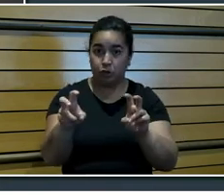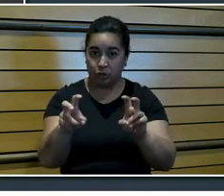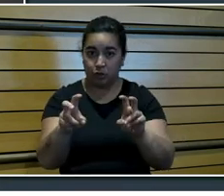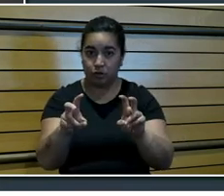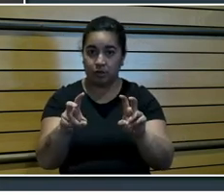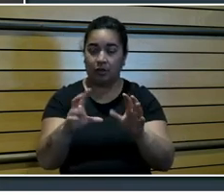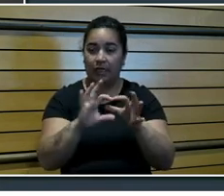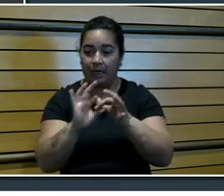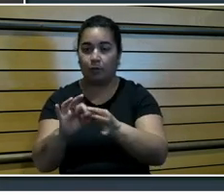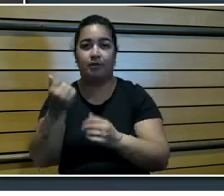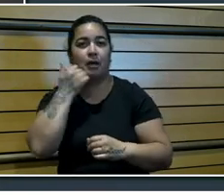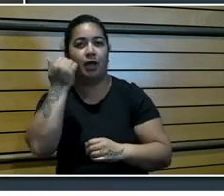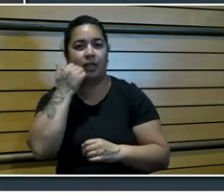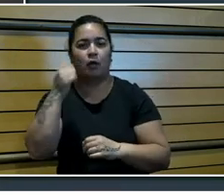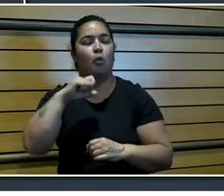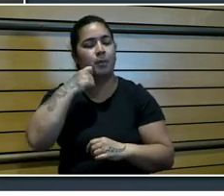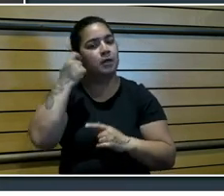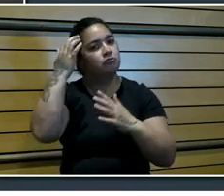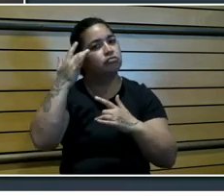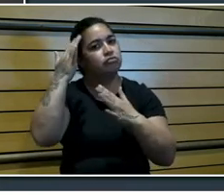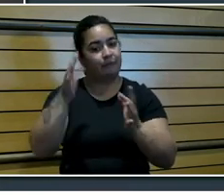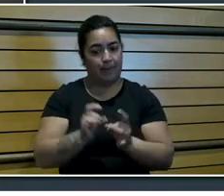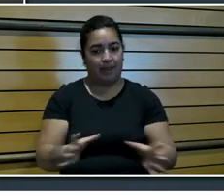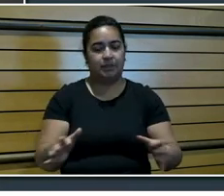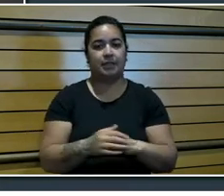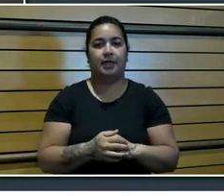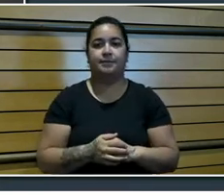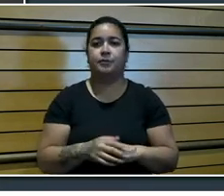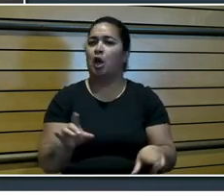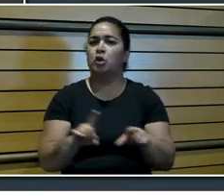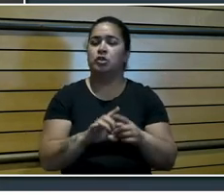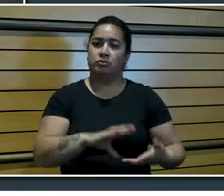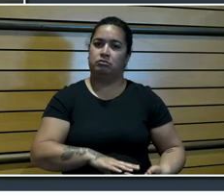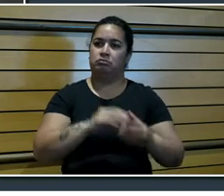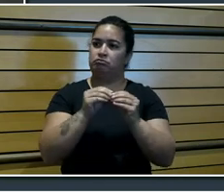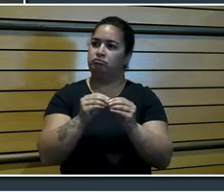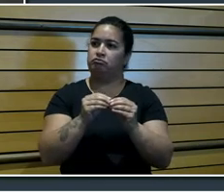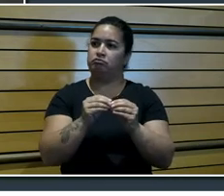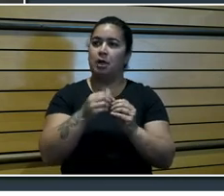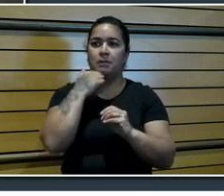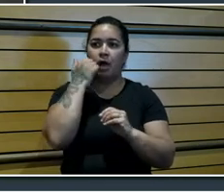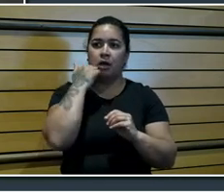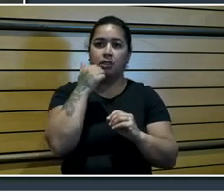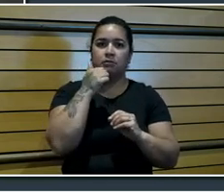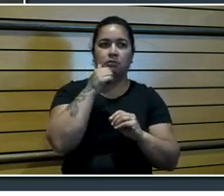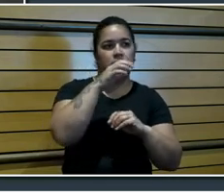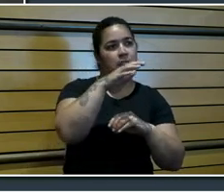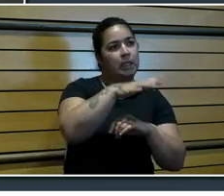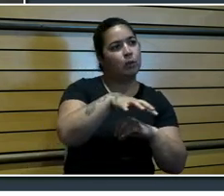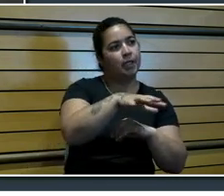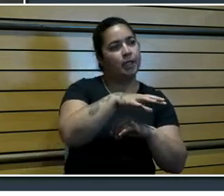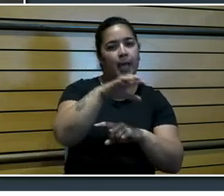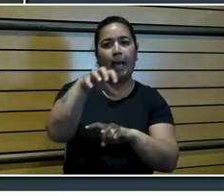beginning. What this also creates is it creates a situation where Māori and local iwi and hapu are put in a proactive rather